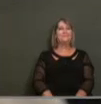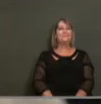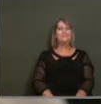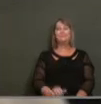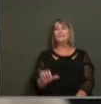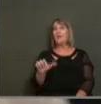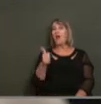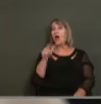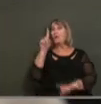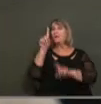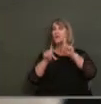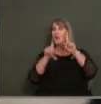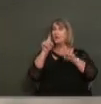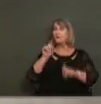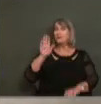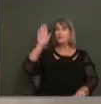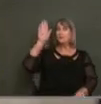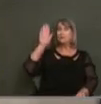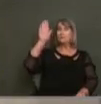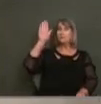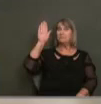Any other questions from the audience?